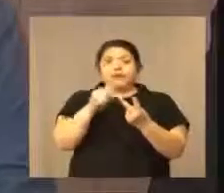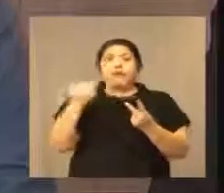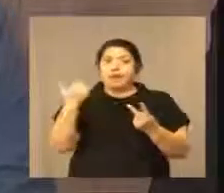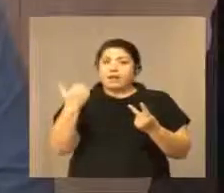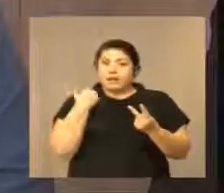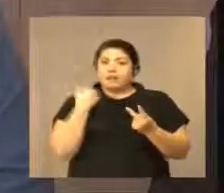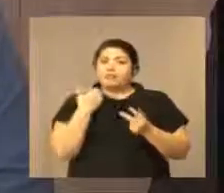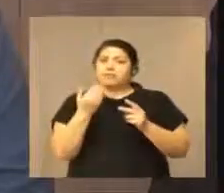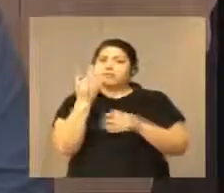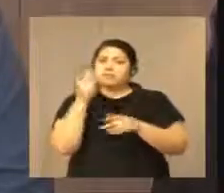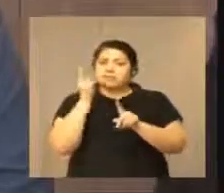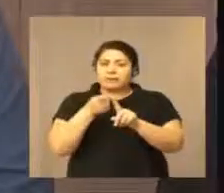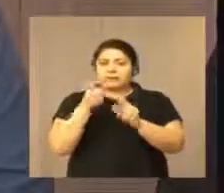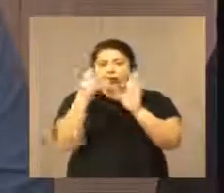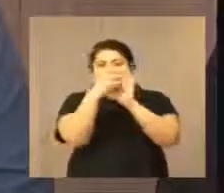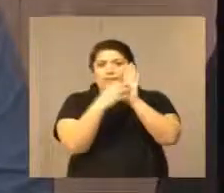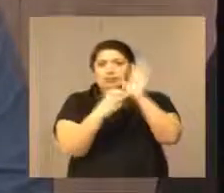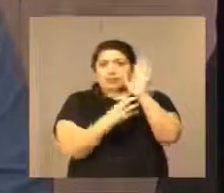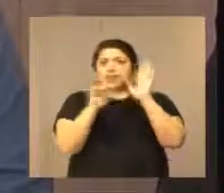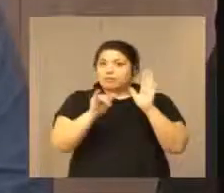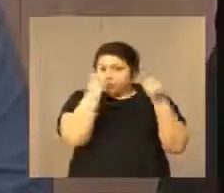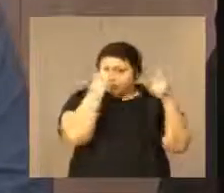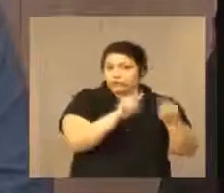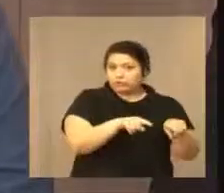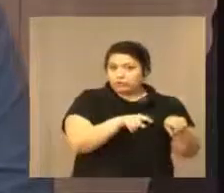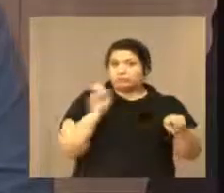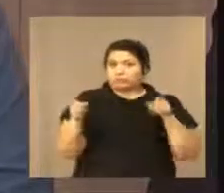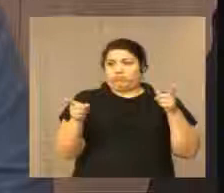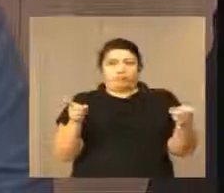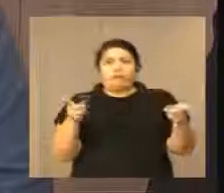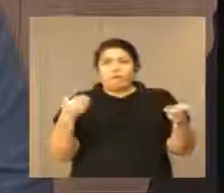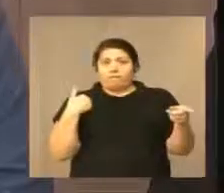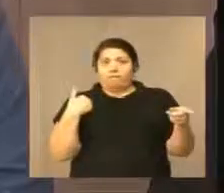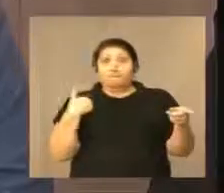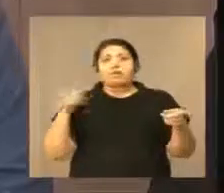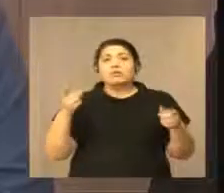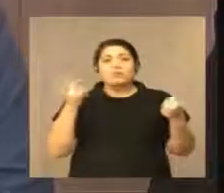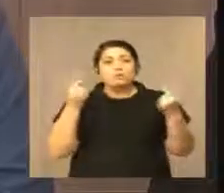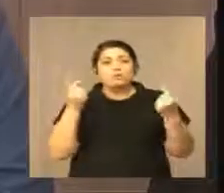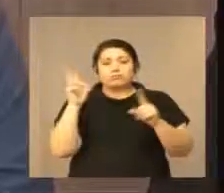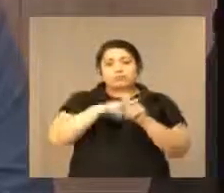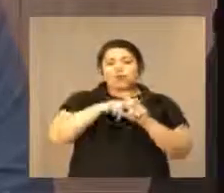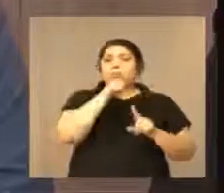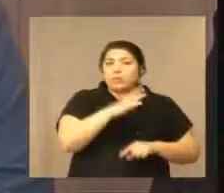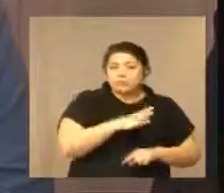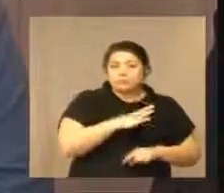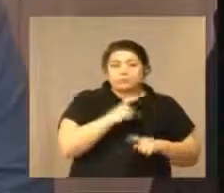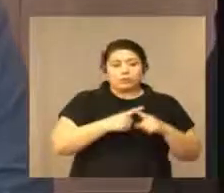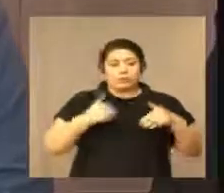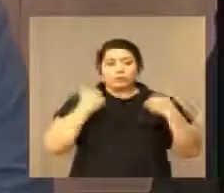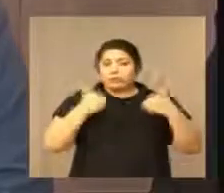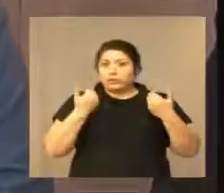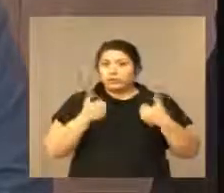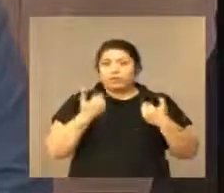particular articles in the Declaration that speak to the situation of our women, young people, and persons